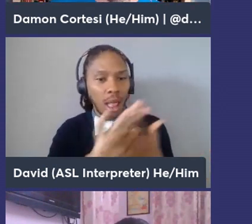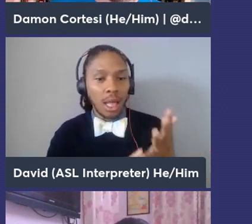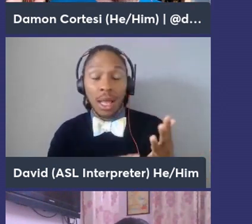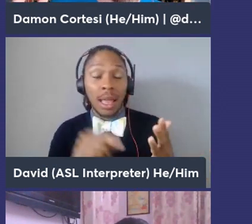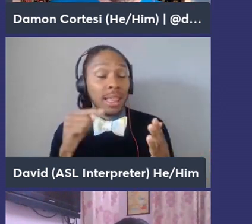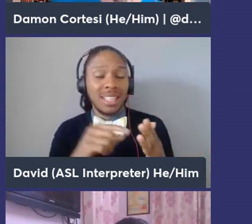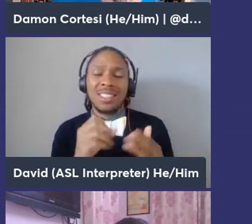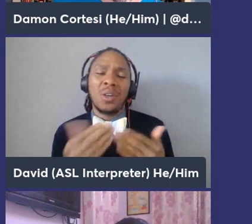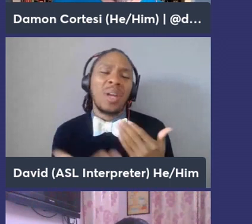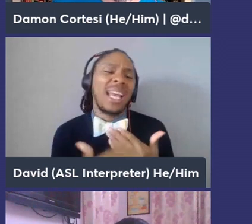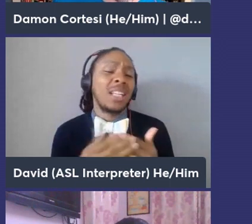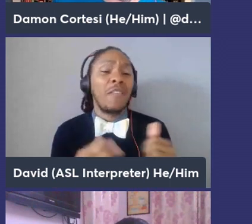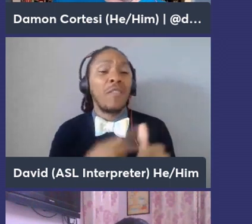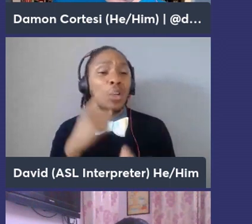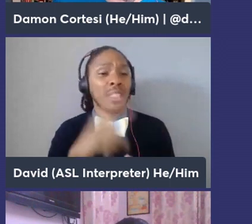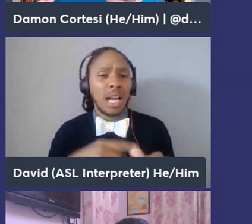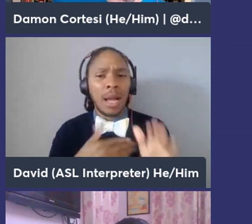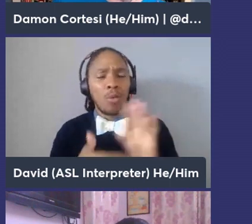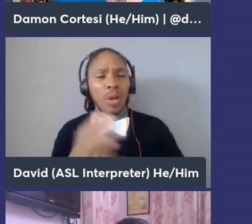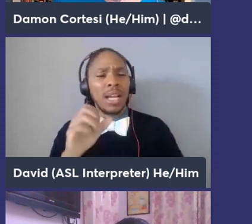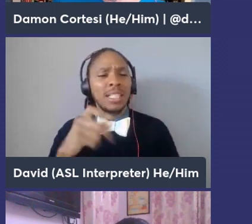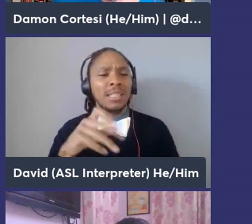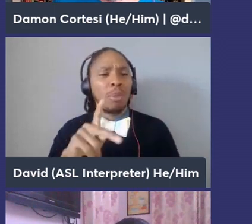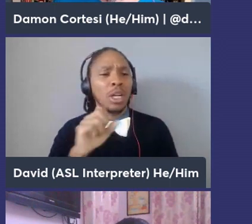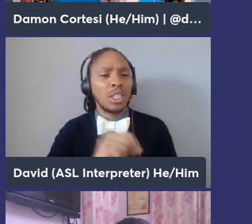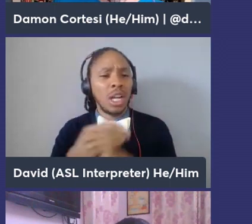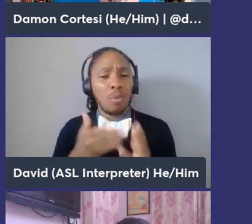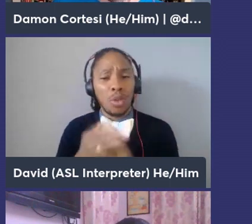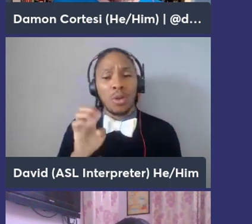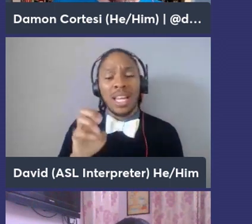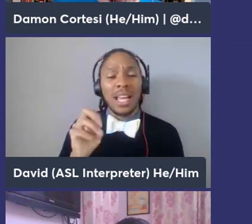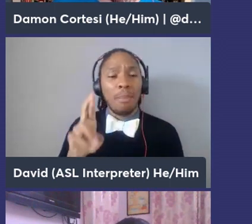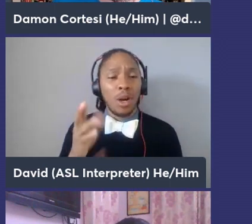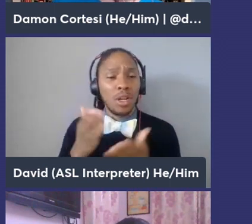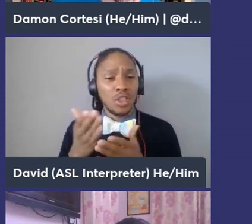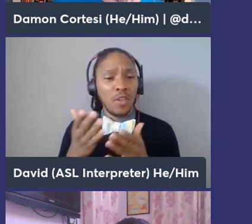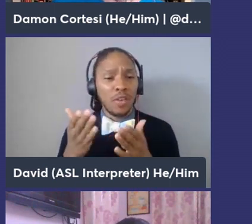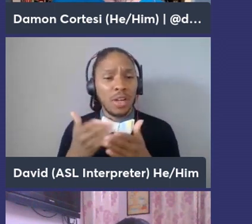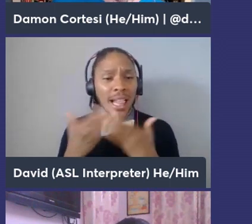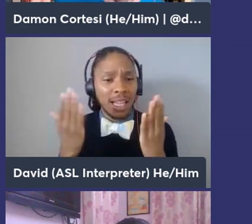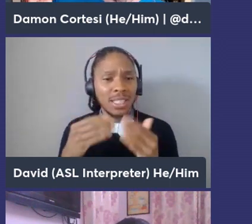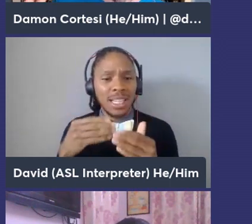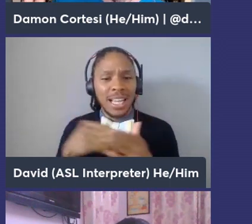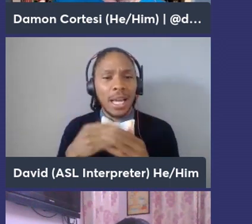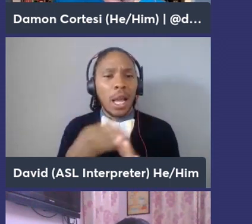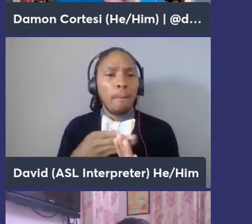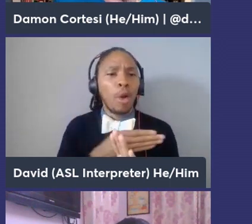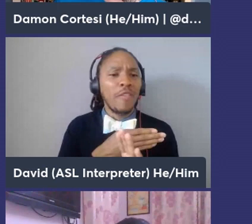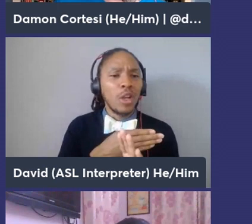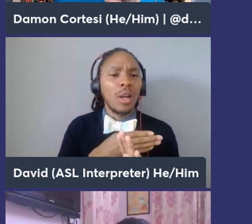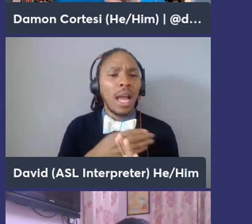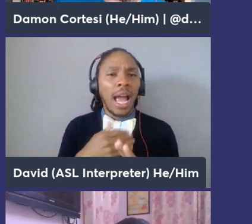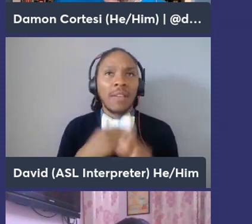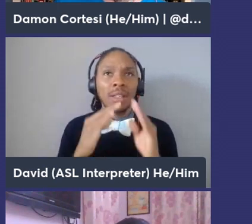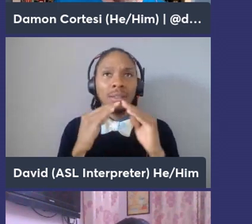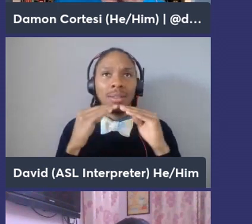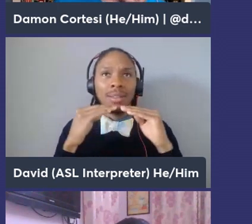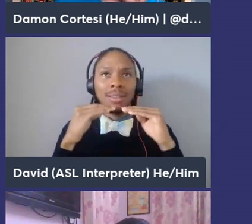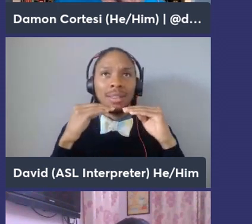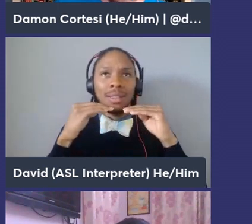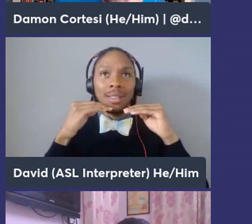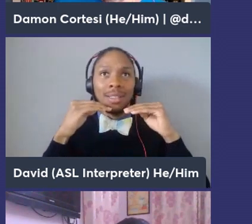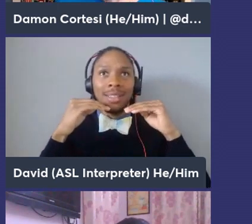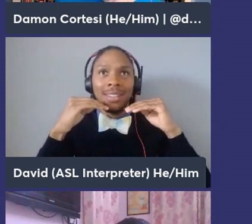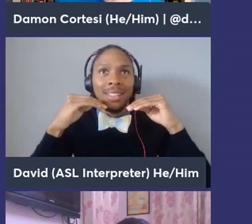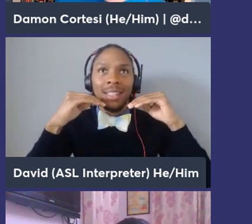it's so easy. The first time that I ran a Spark job through EMR Serverless when we had it in preview, I just had this huge grin on my face because I was like, this is